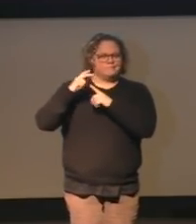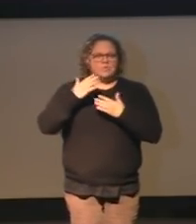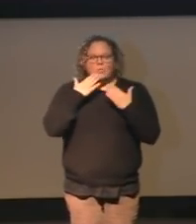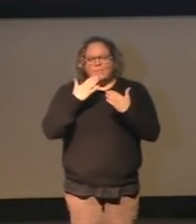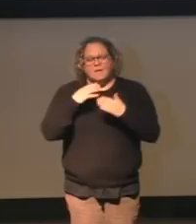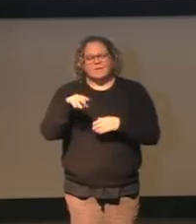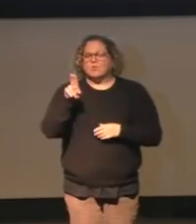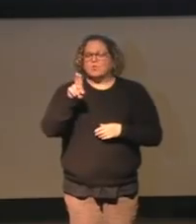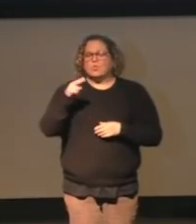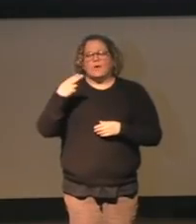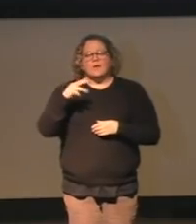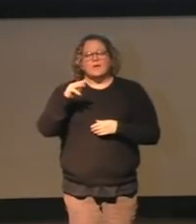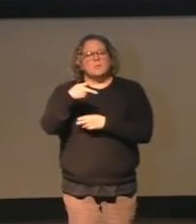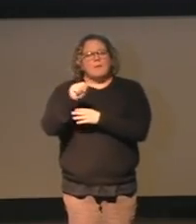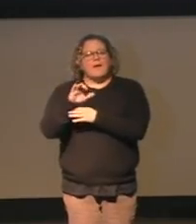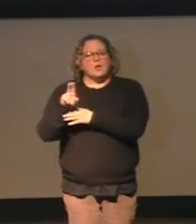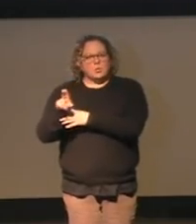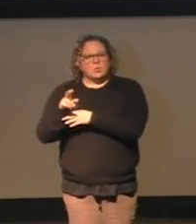PACU.